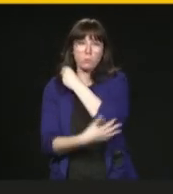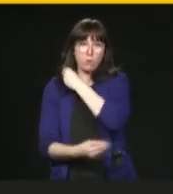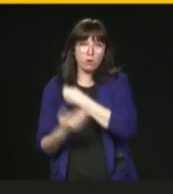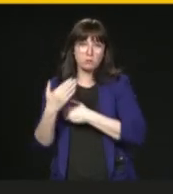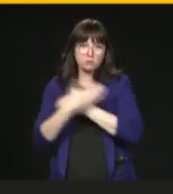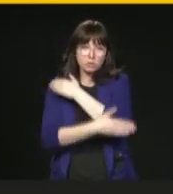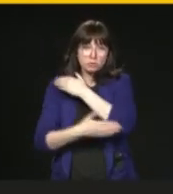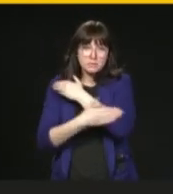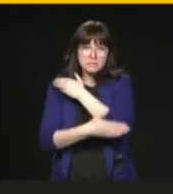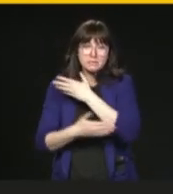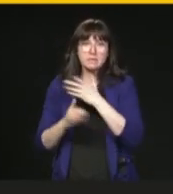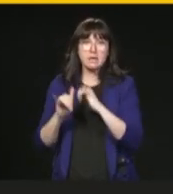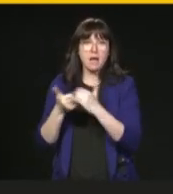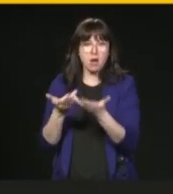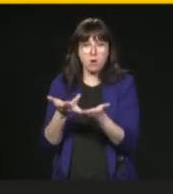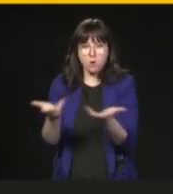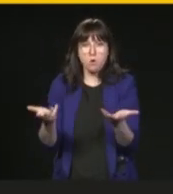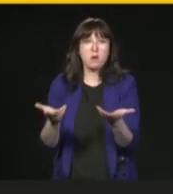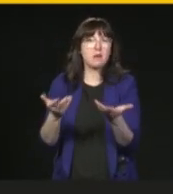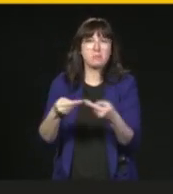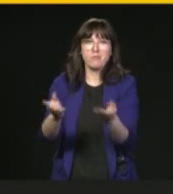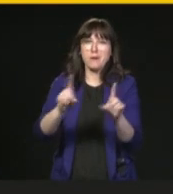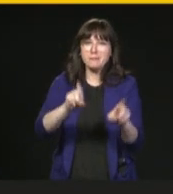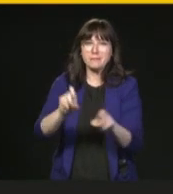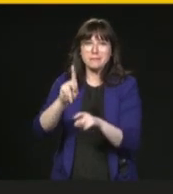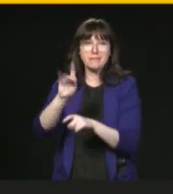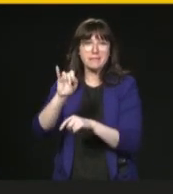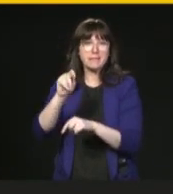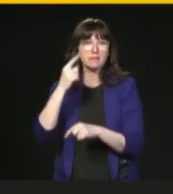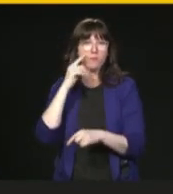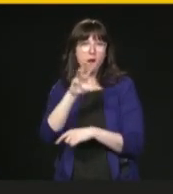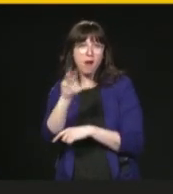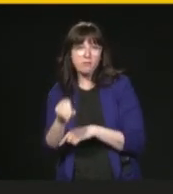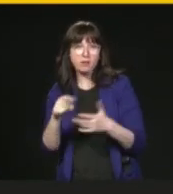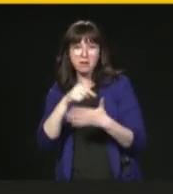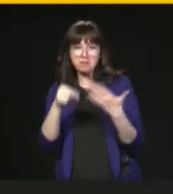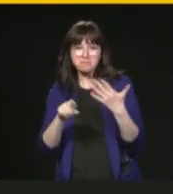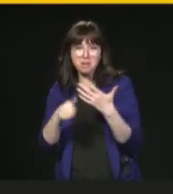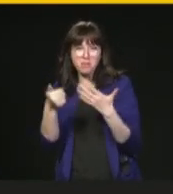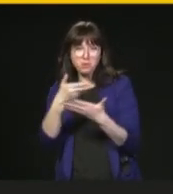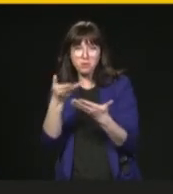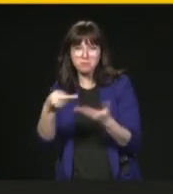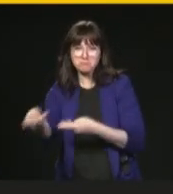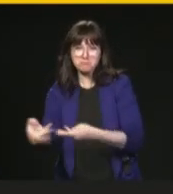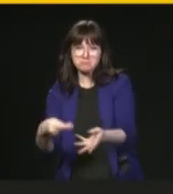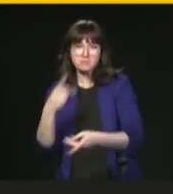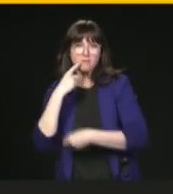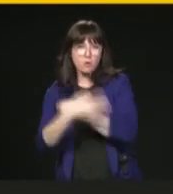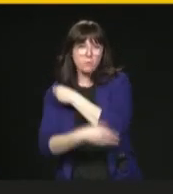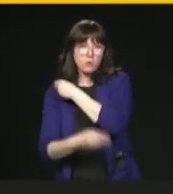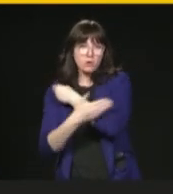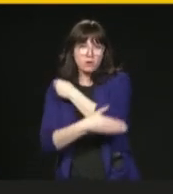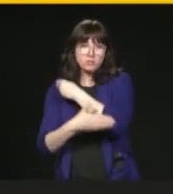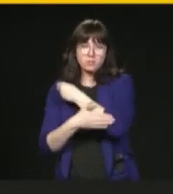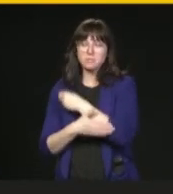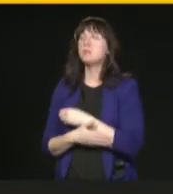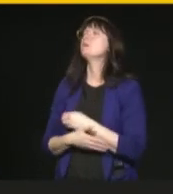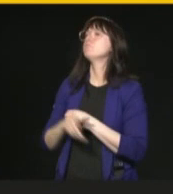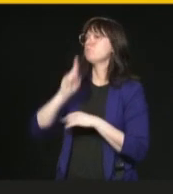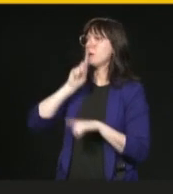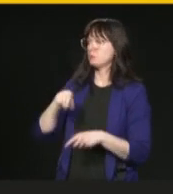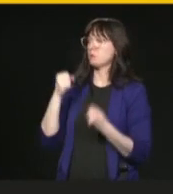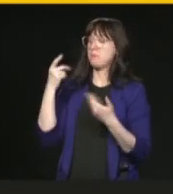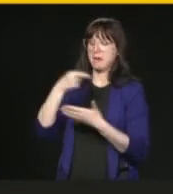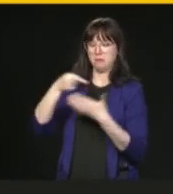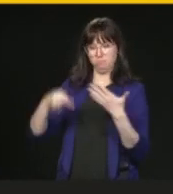the coronavirus, including help with testing kits in Africa and other gear needed? We talked about a number of things. We talked about